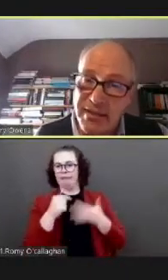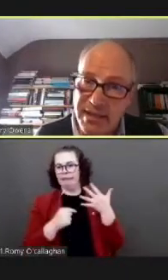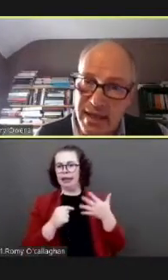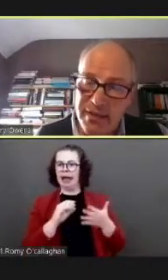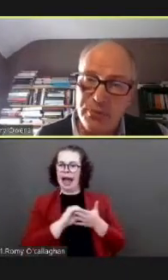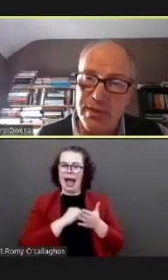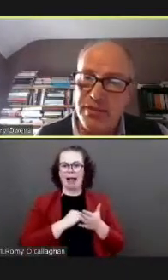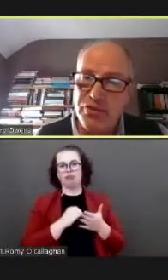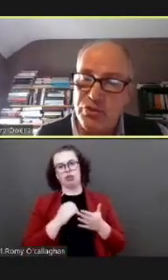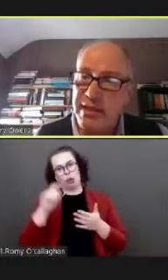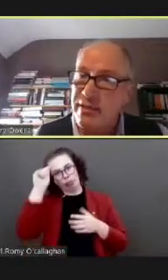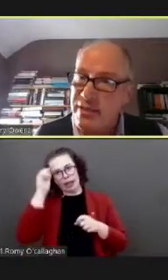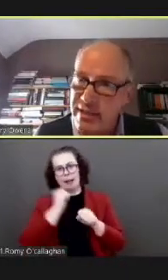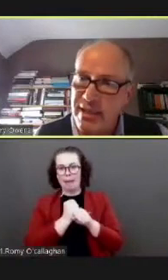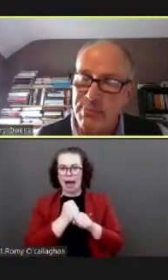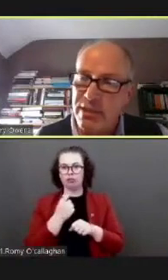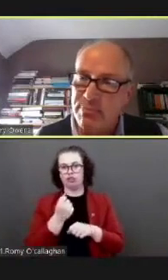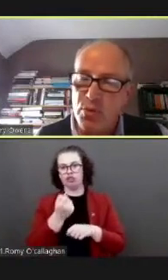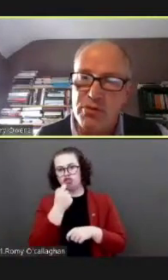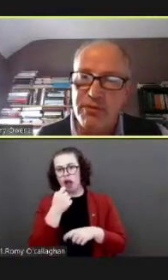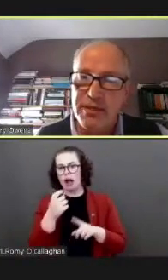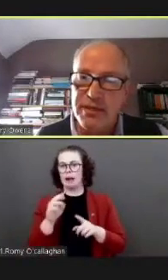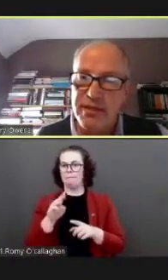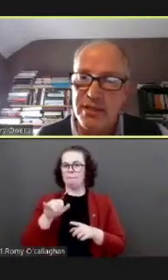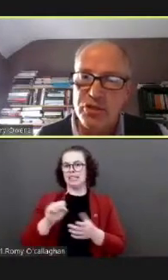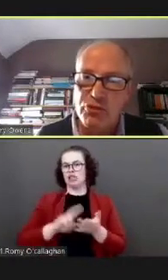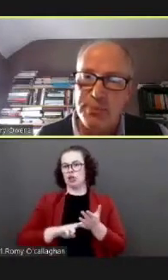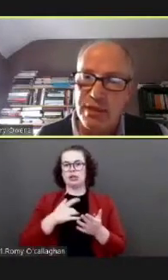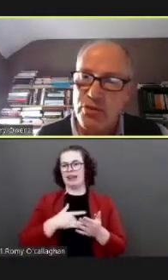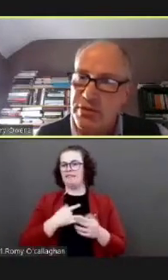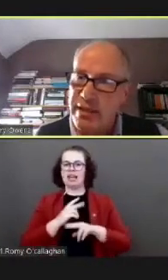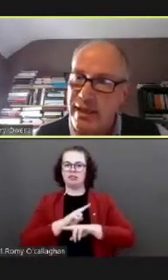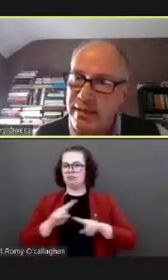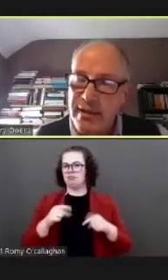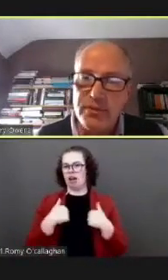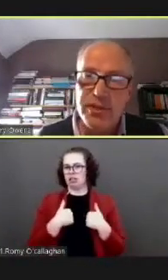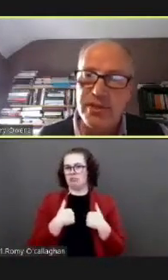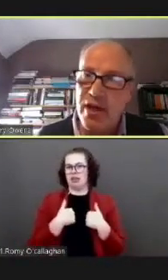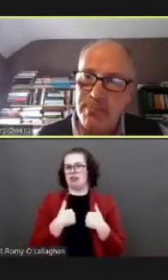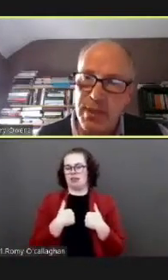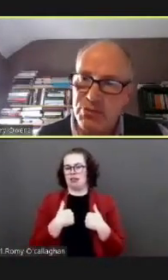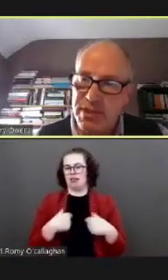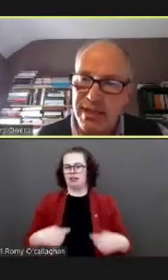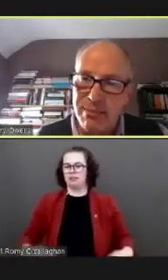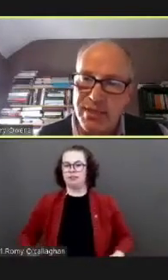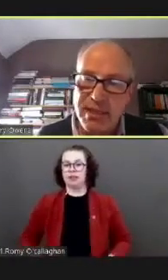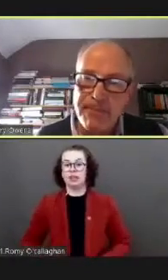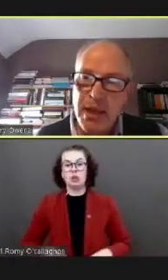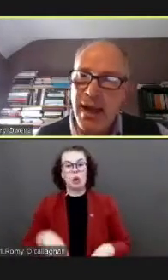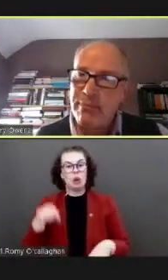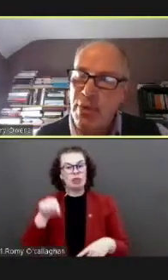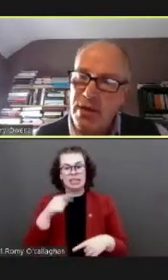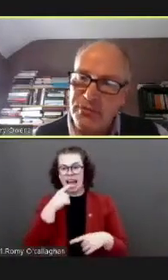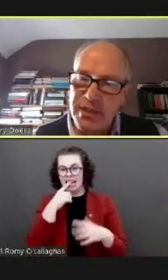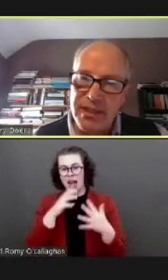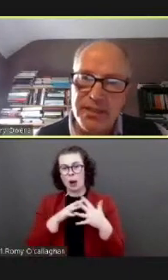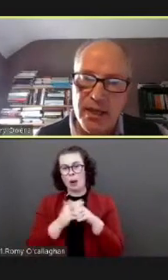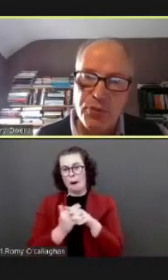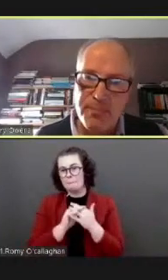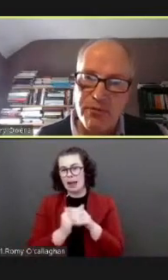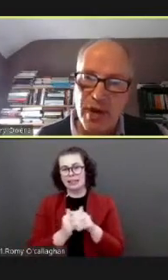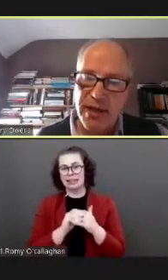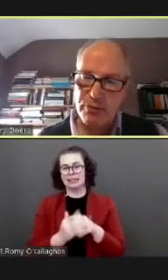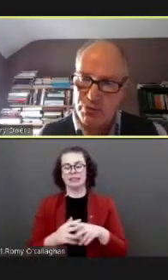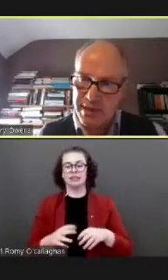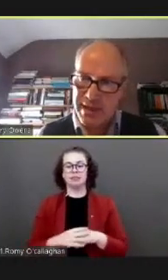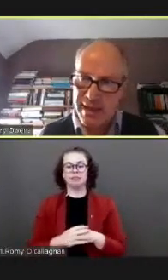And instead went to the street and since has picked up more offenses and it's due up in court again. So these are complex resettlements. And part of it is